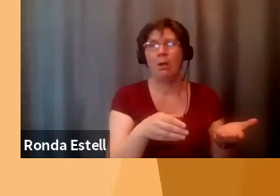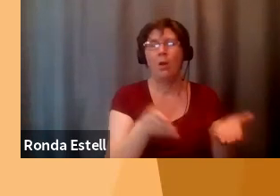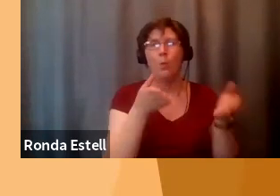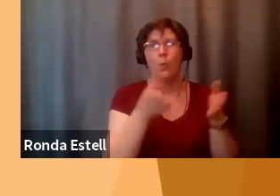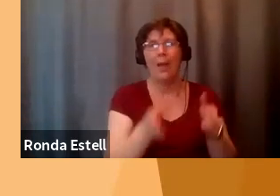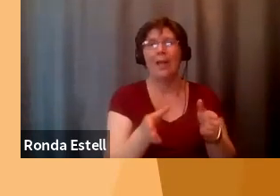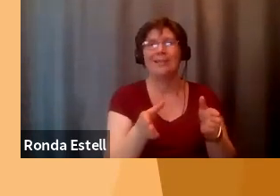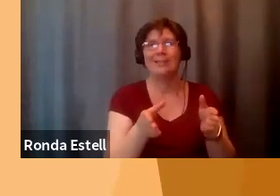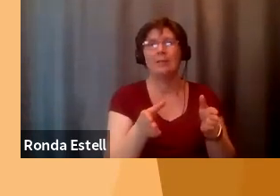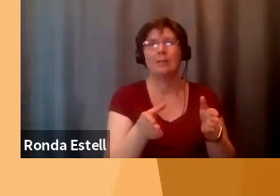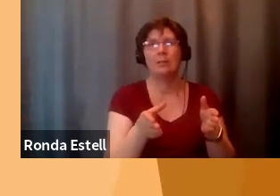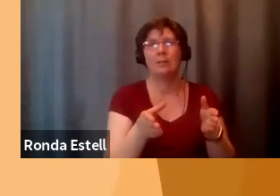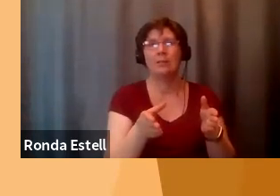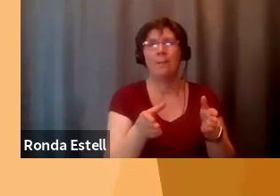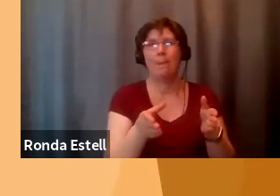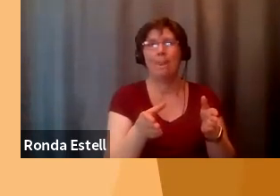ways